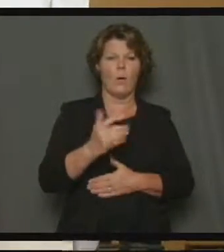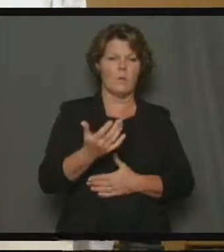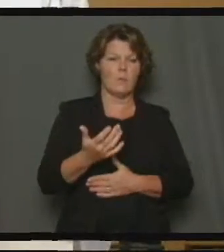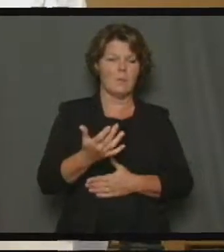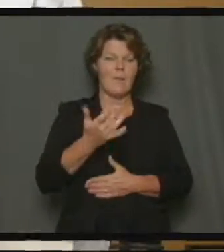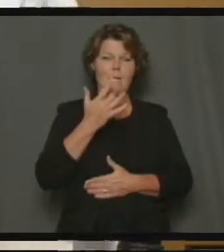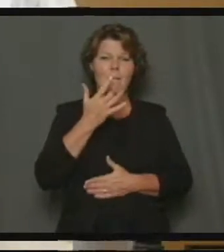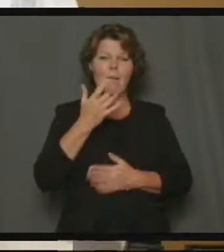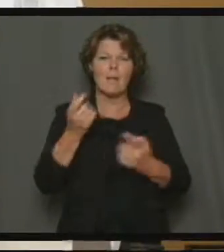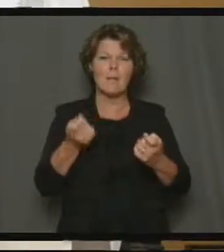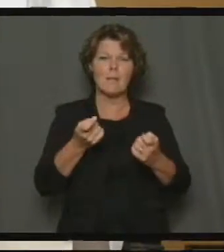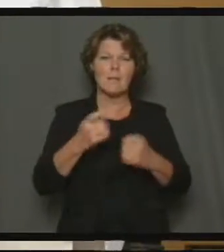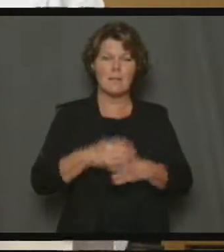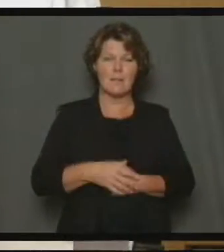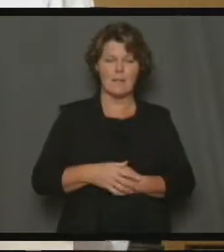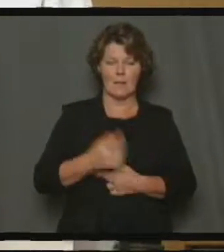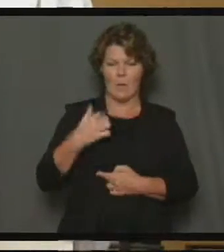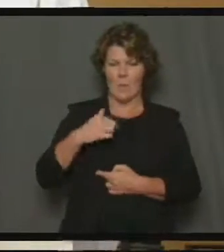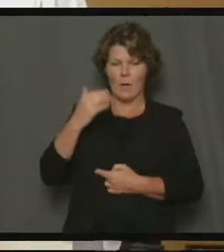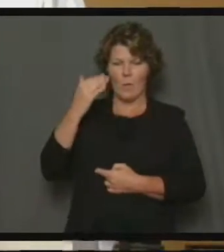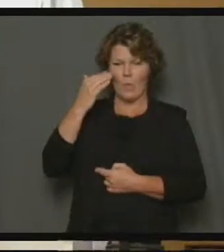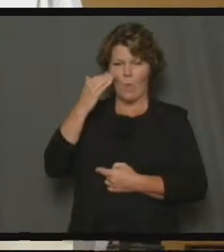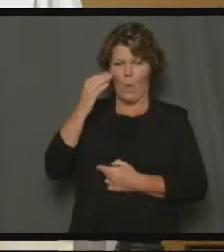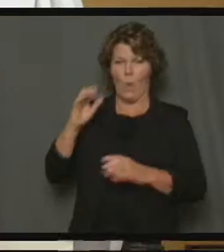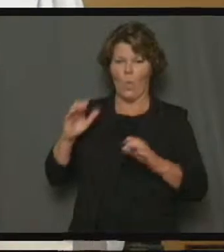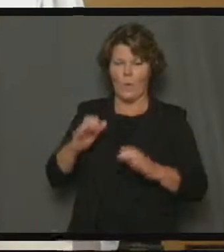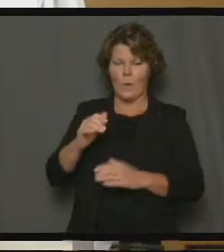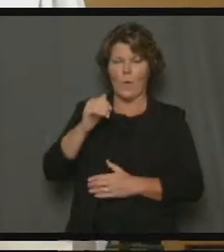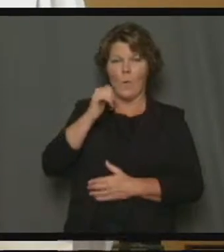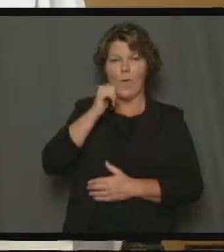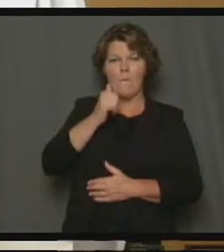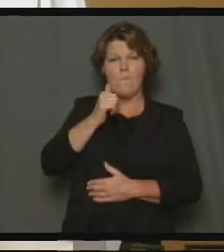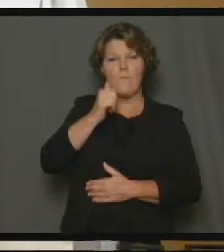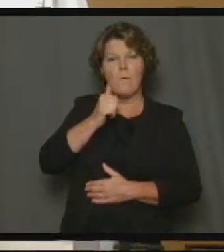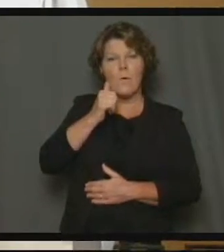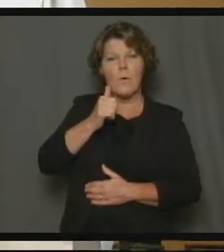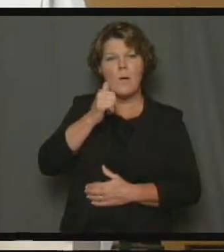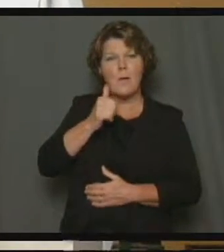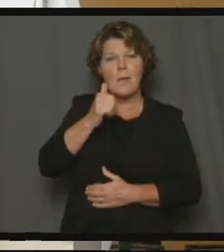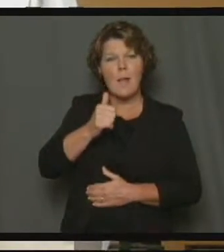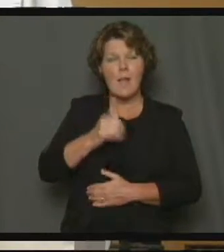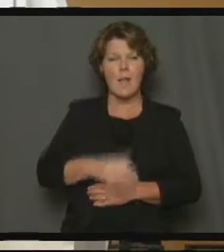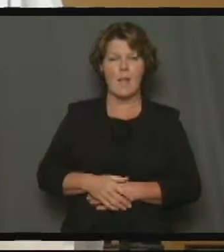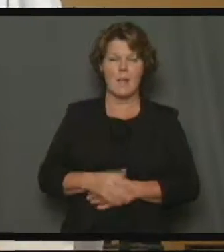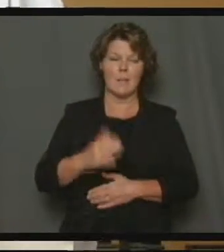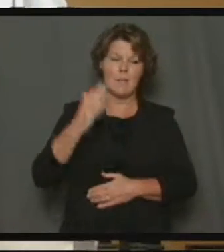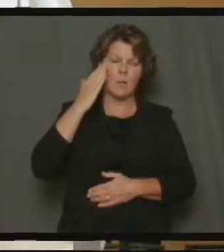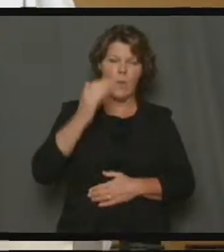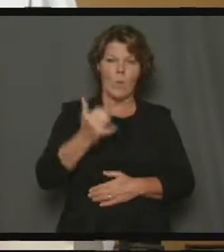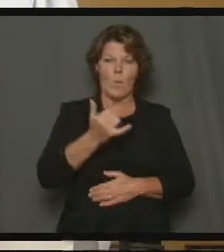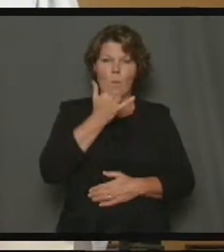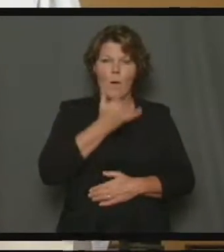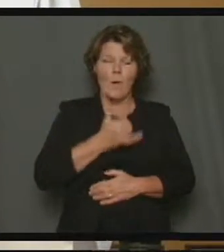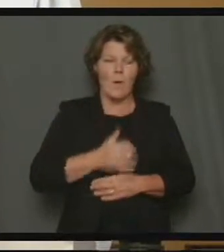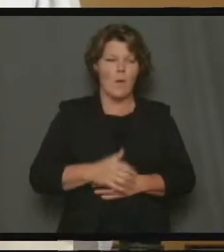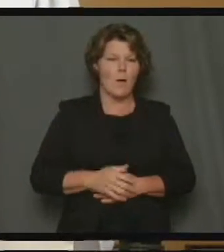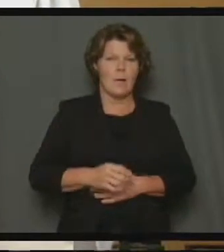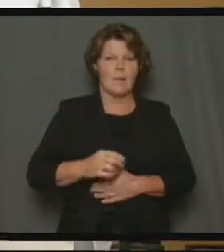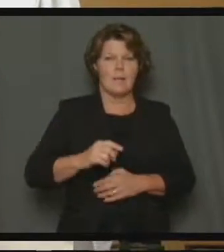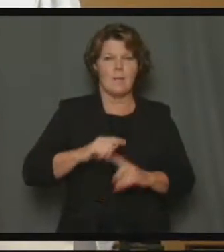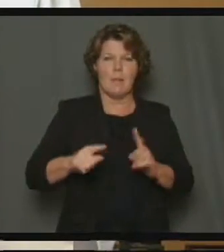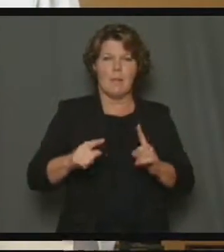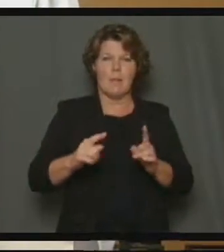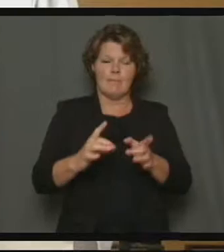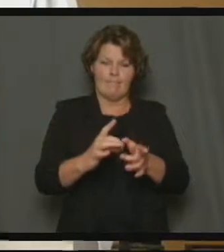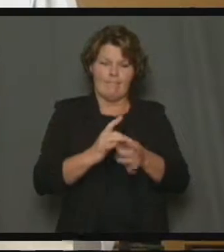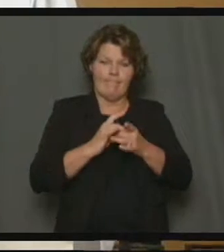those sins that we knowingly commit day after day, the sins we know are wrong, but that